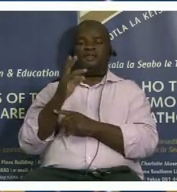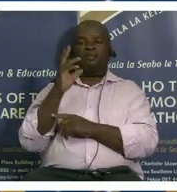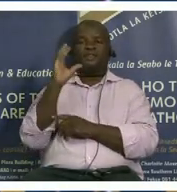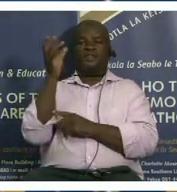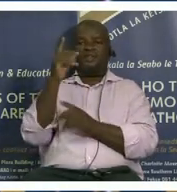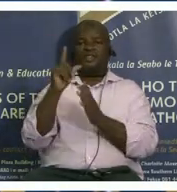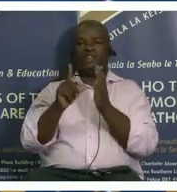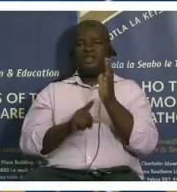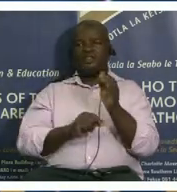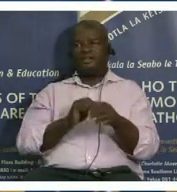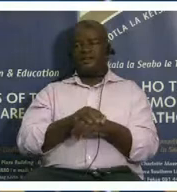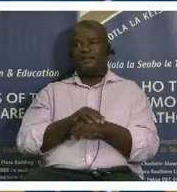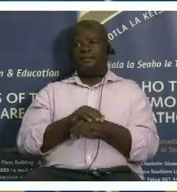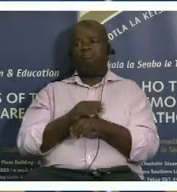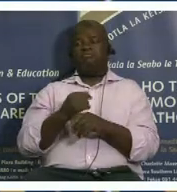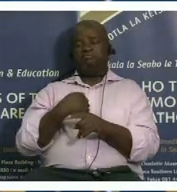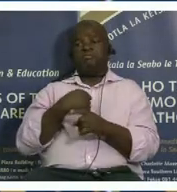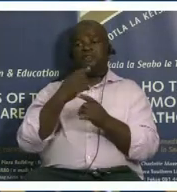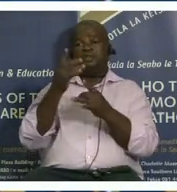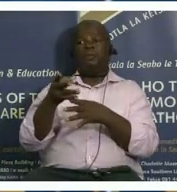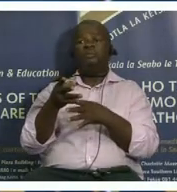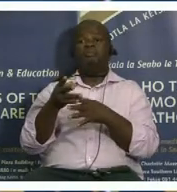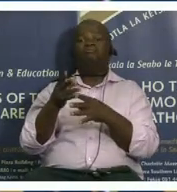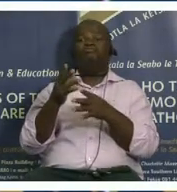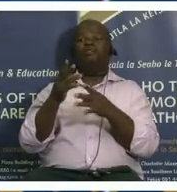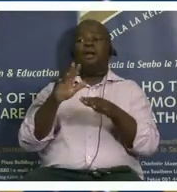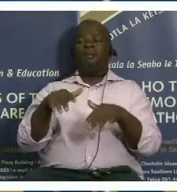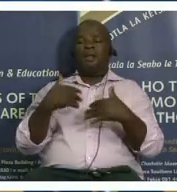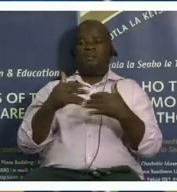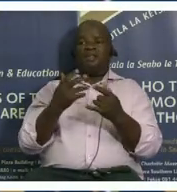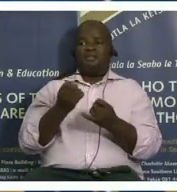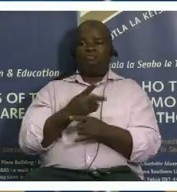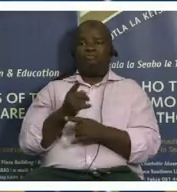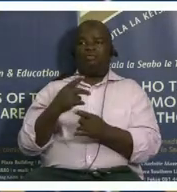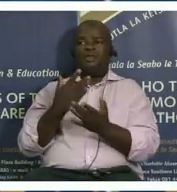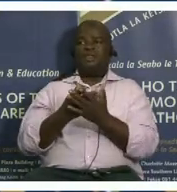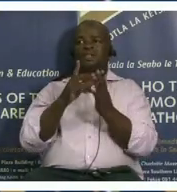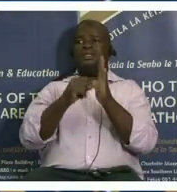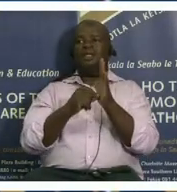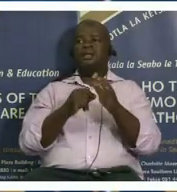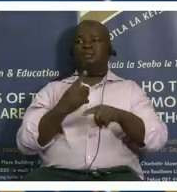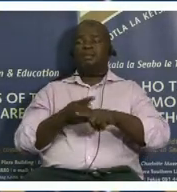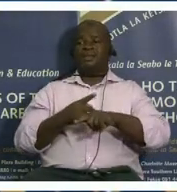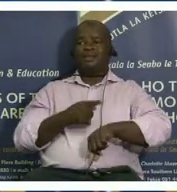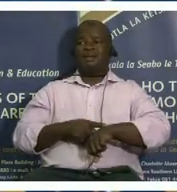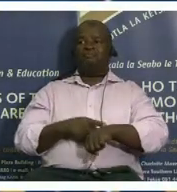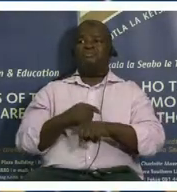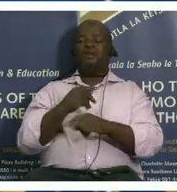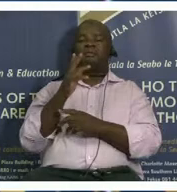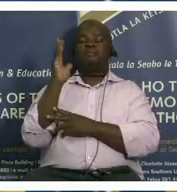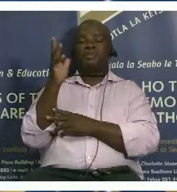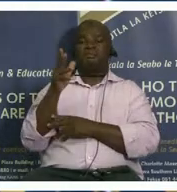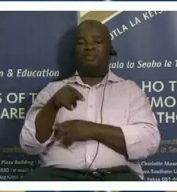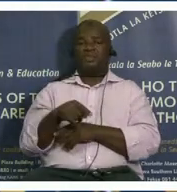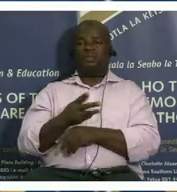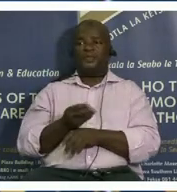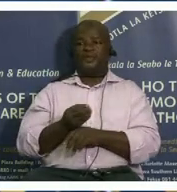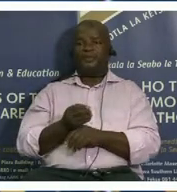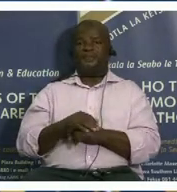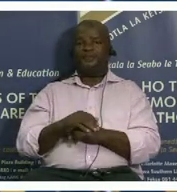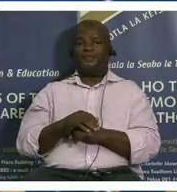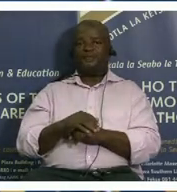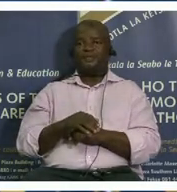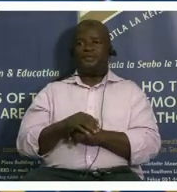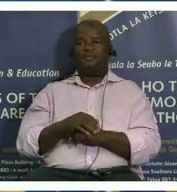have informed this House of the date and time on which the Honorable Premier will present the State of the